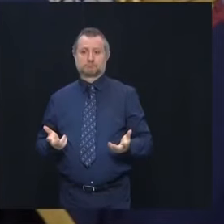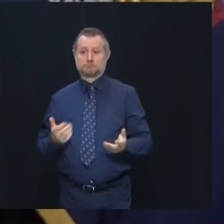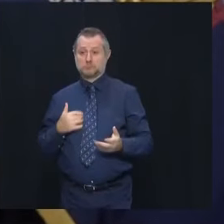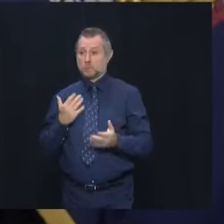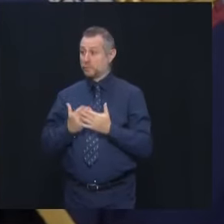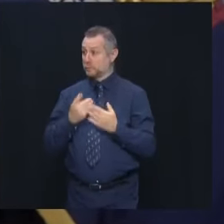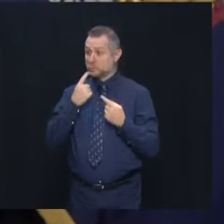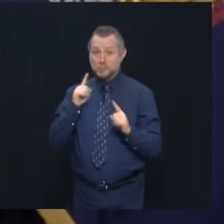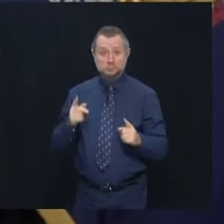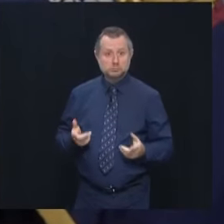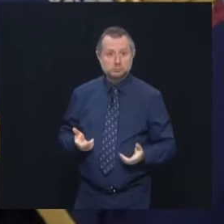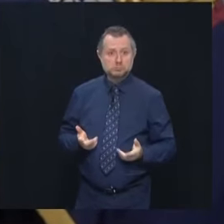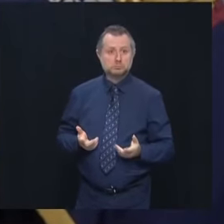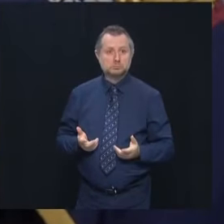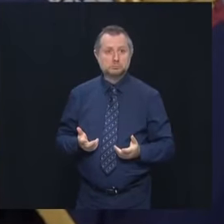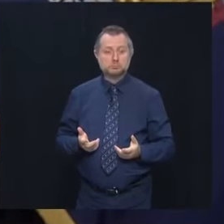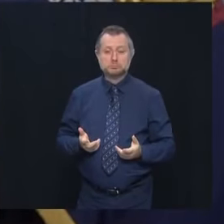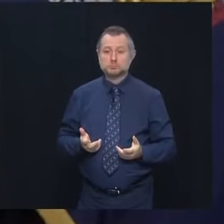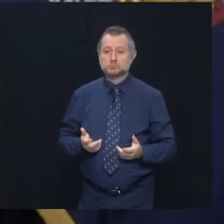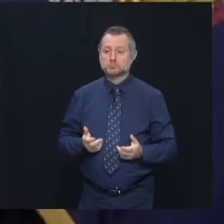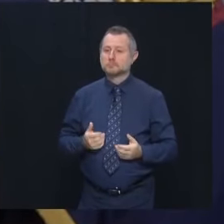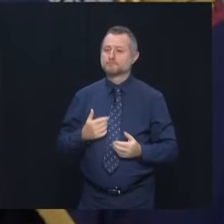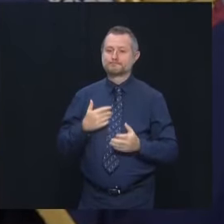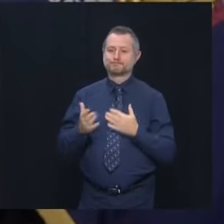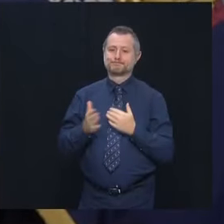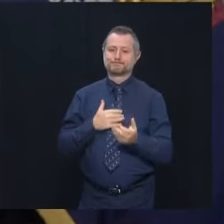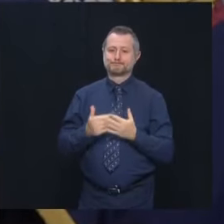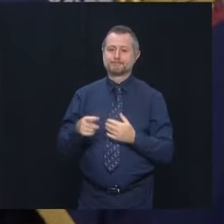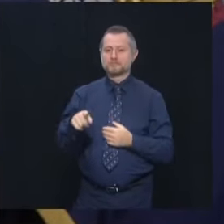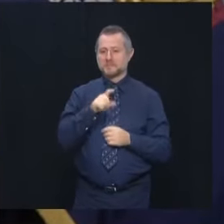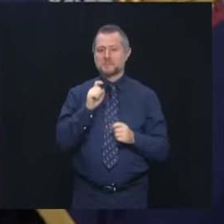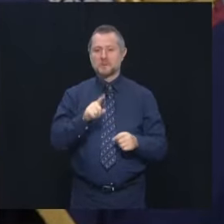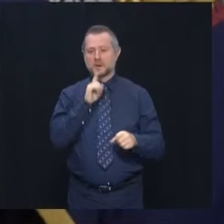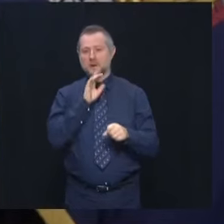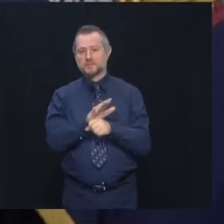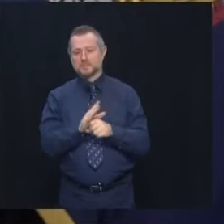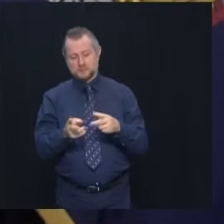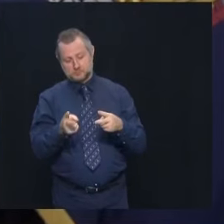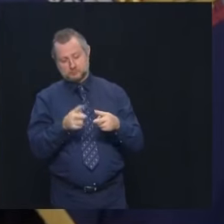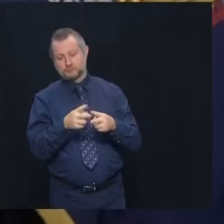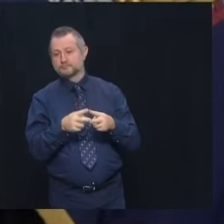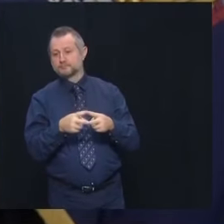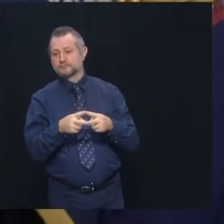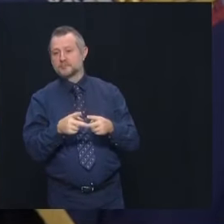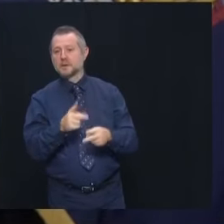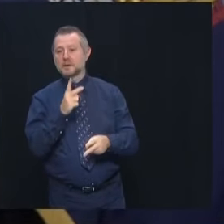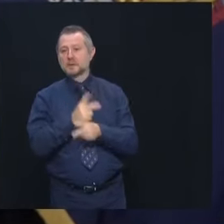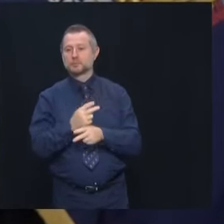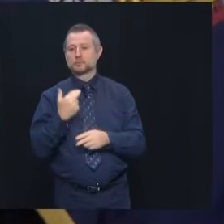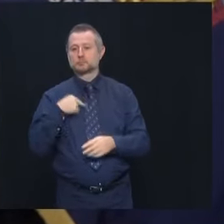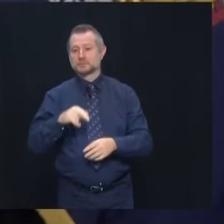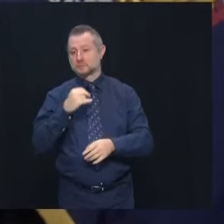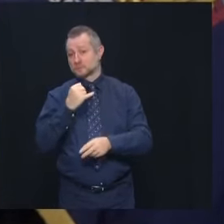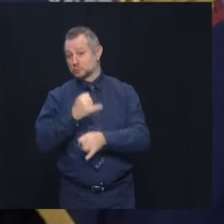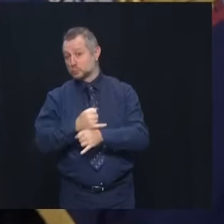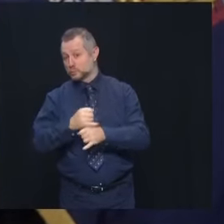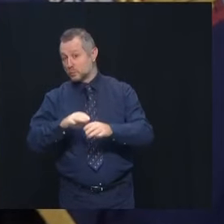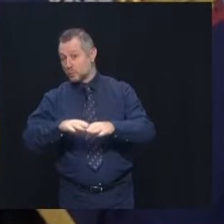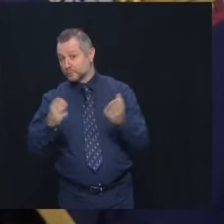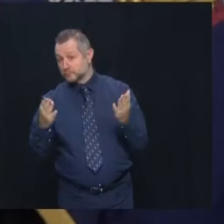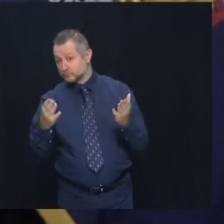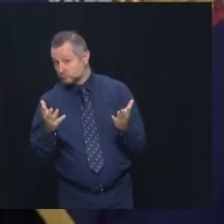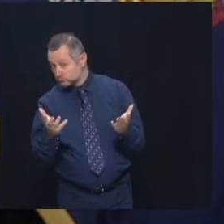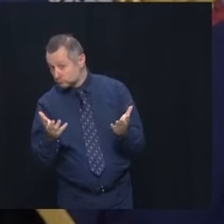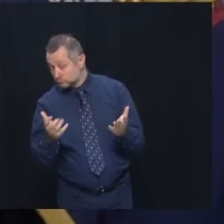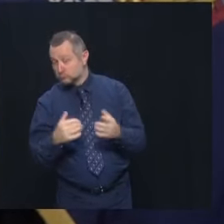And both conditions have to be in place if we're going to allow the religious institutions to stay open.